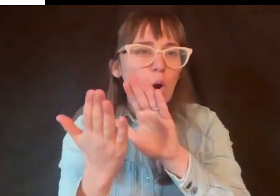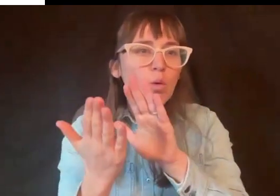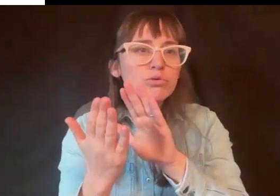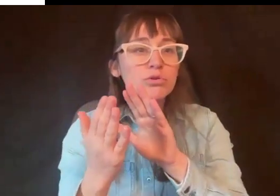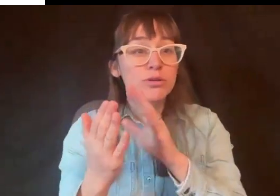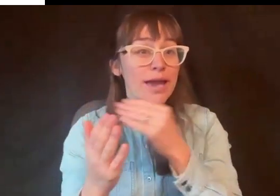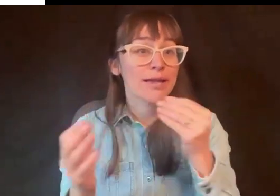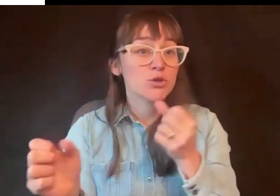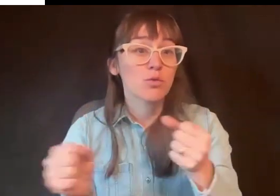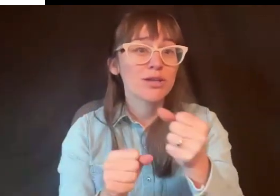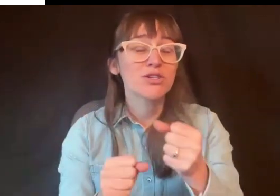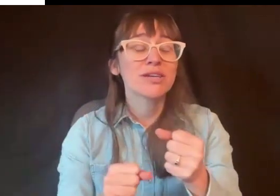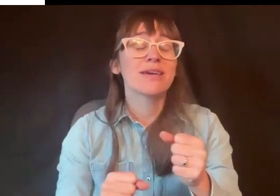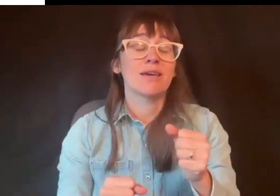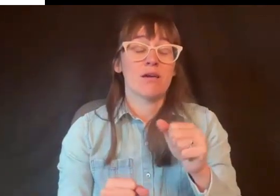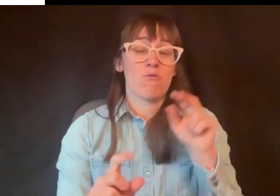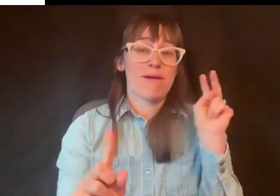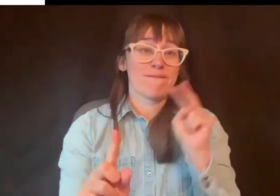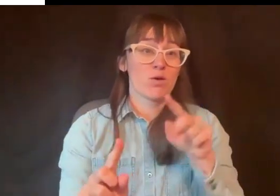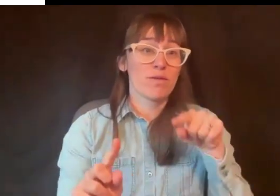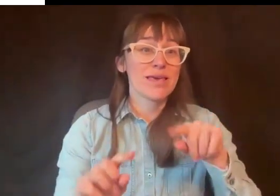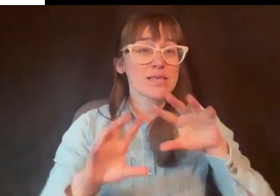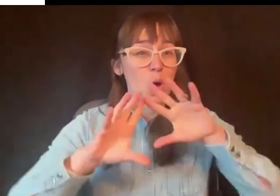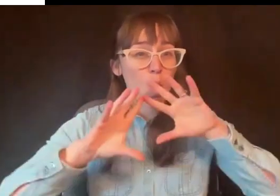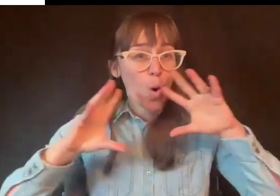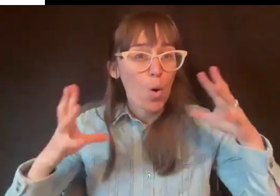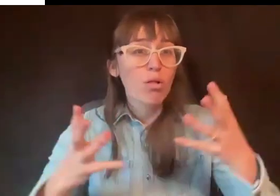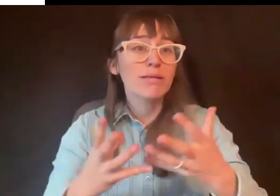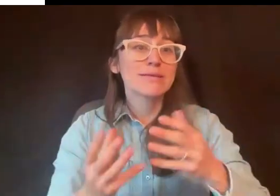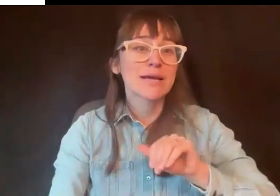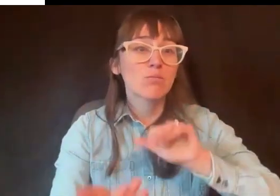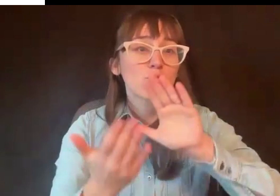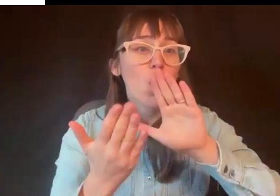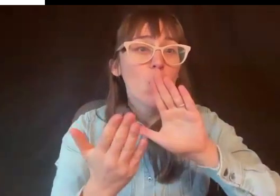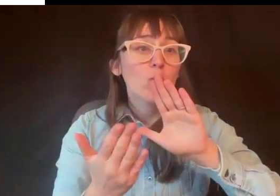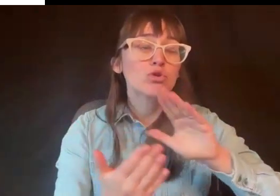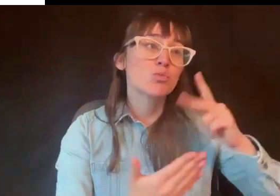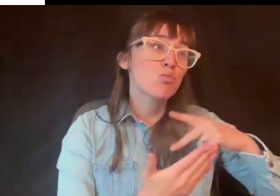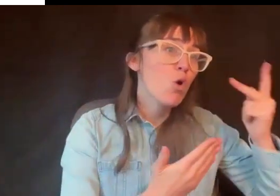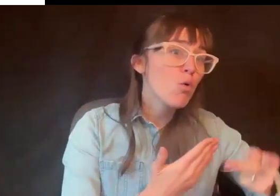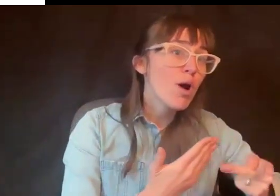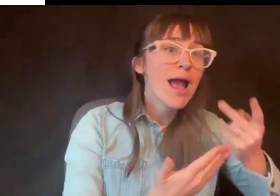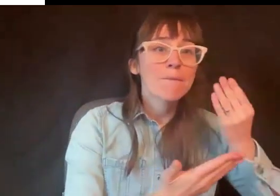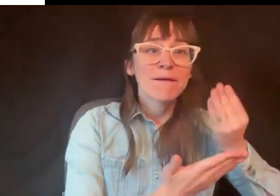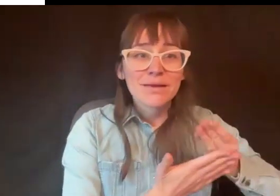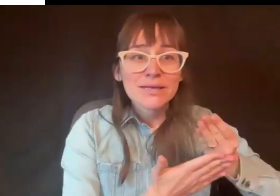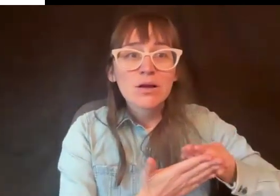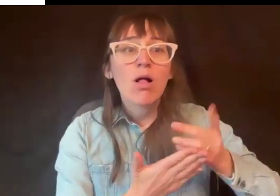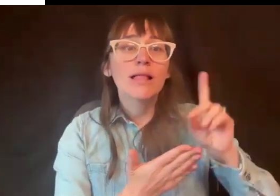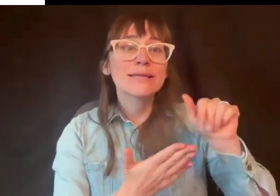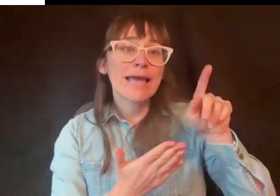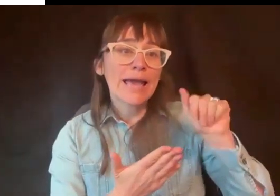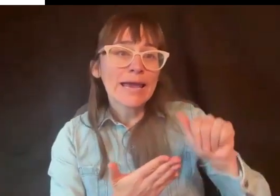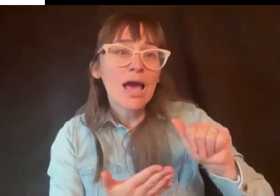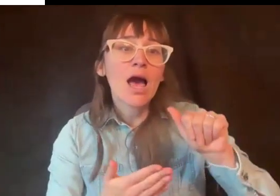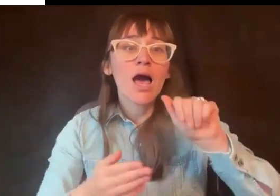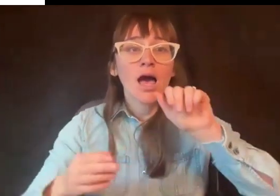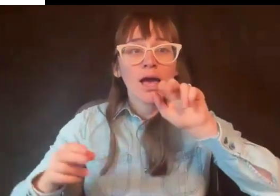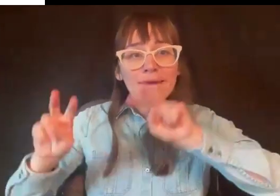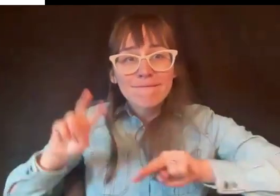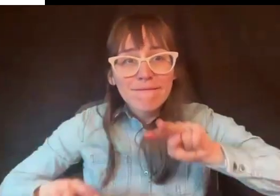is a holistic approach that includes program, fiscal, data, evaluation,